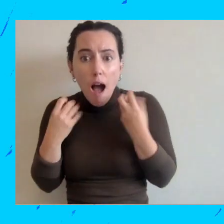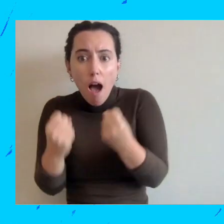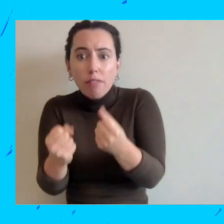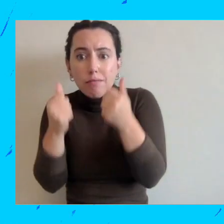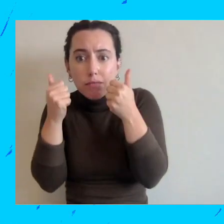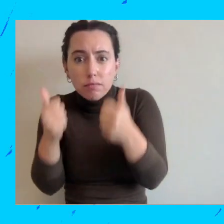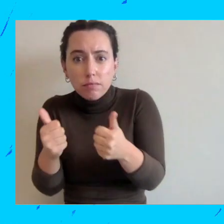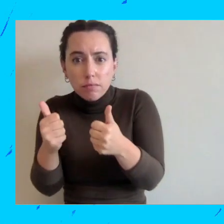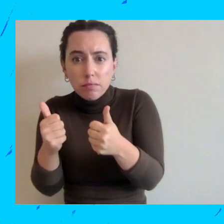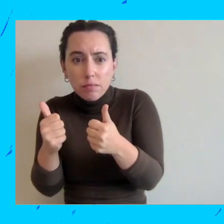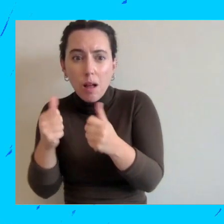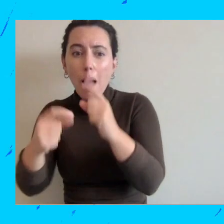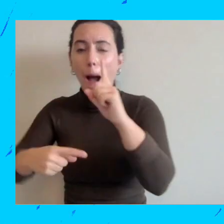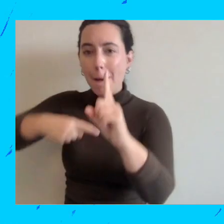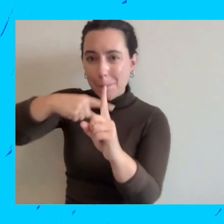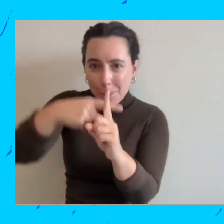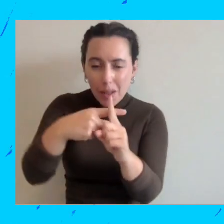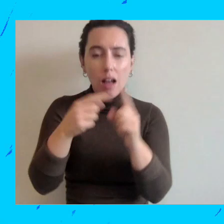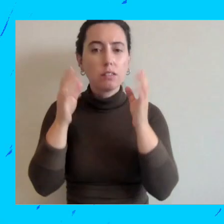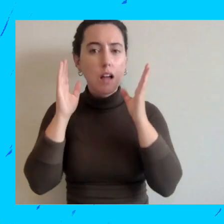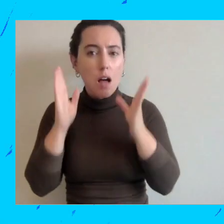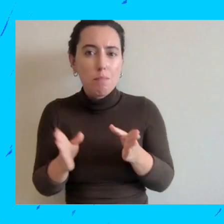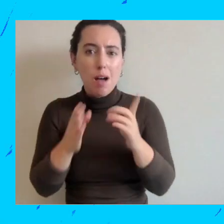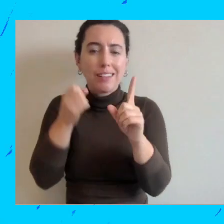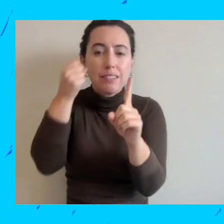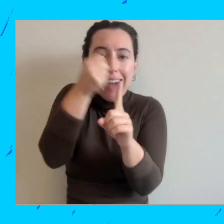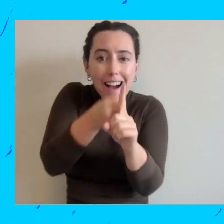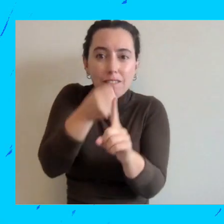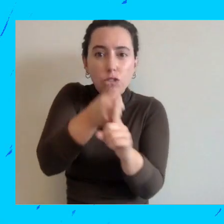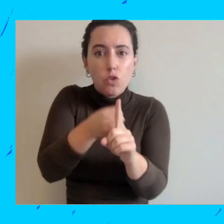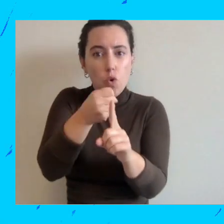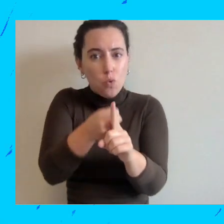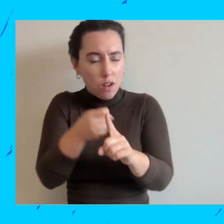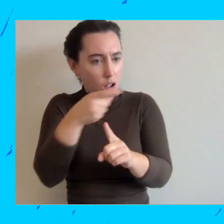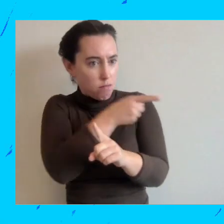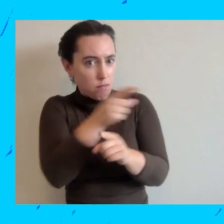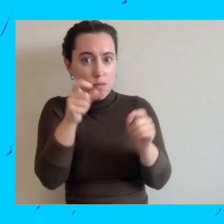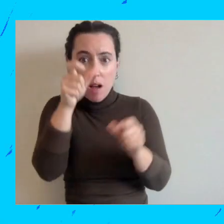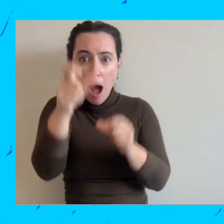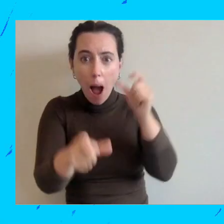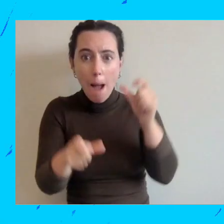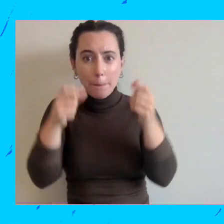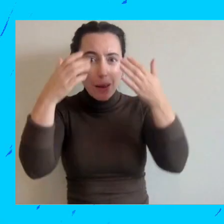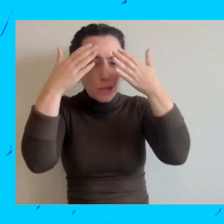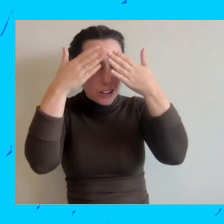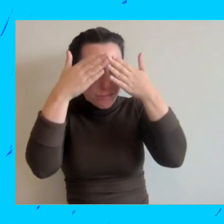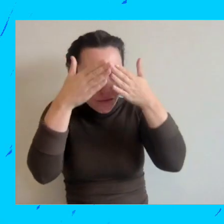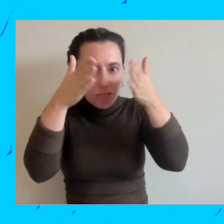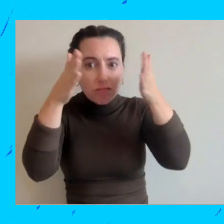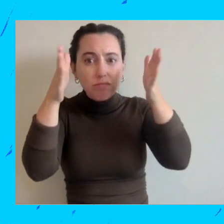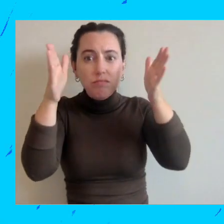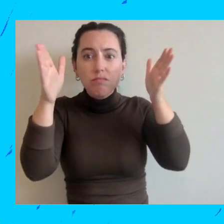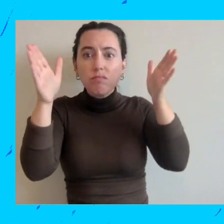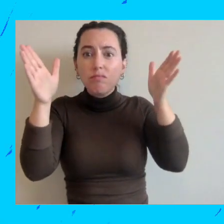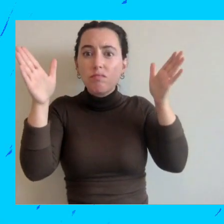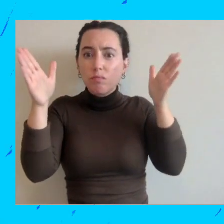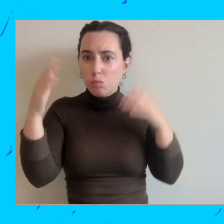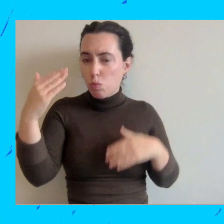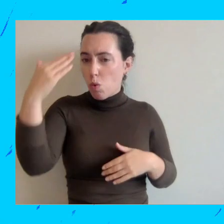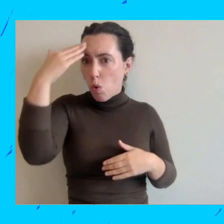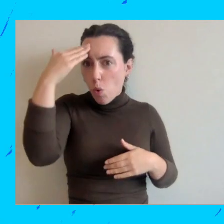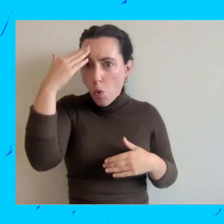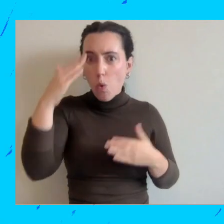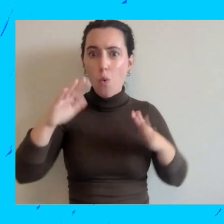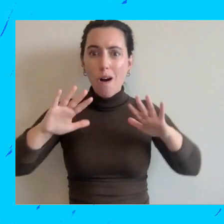fight is trying to get the HPV rolled out successfully and getting the